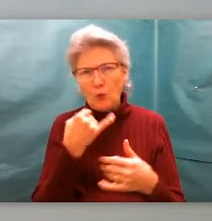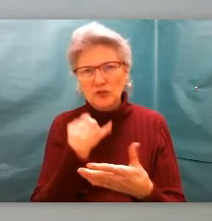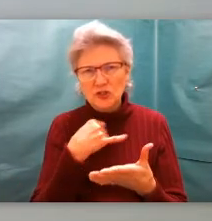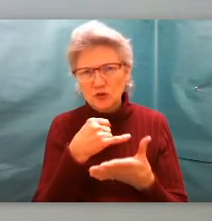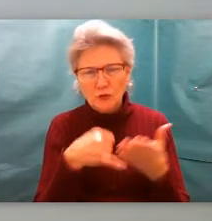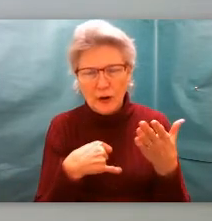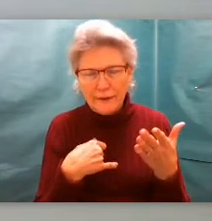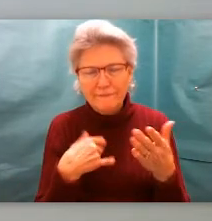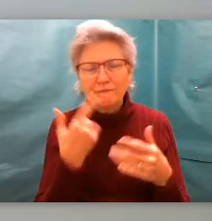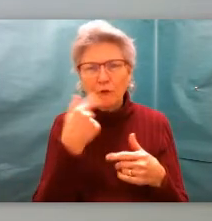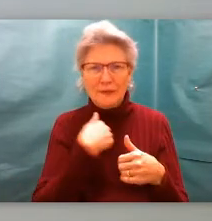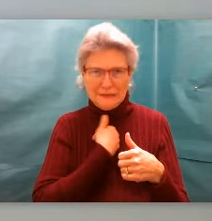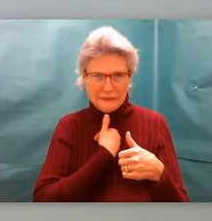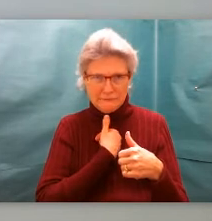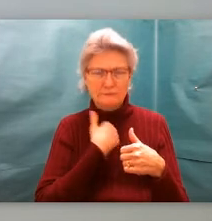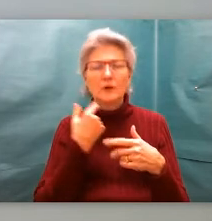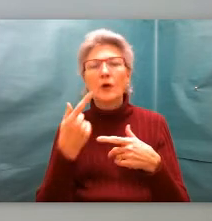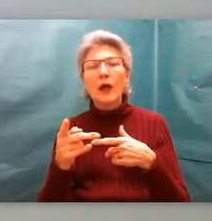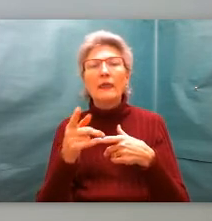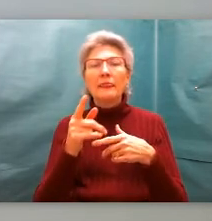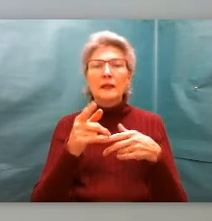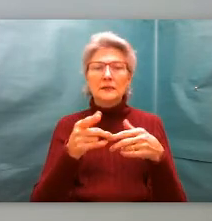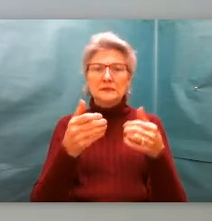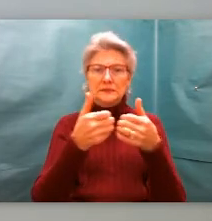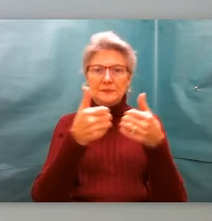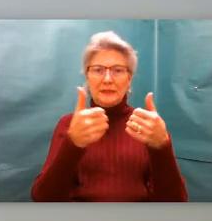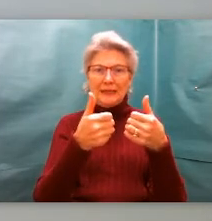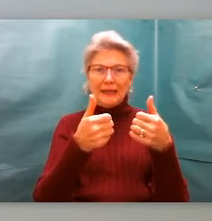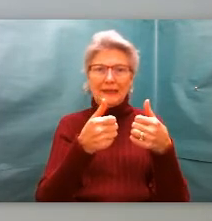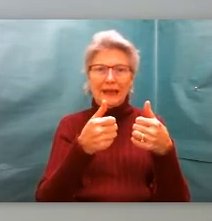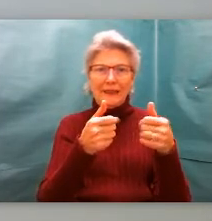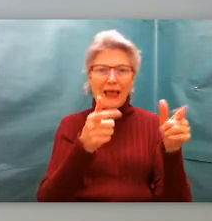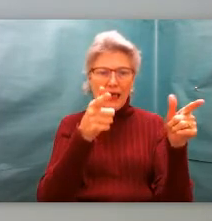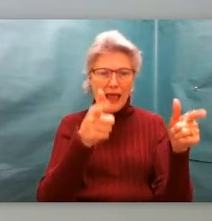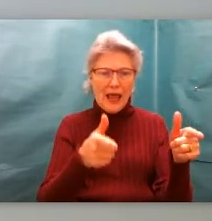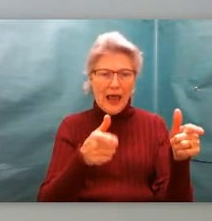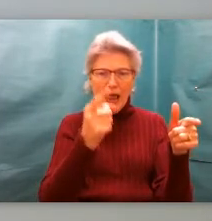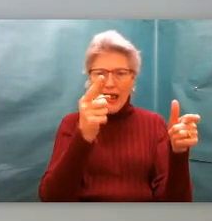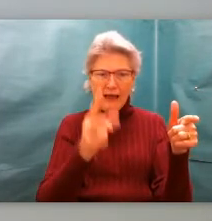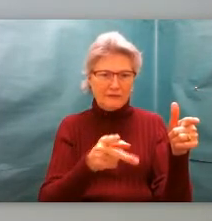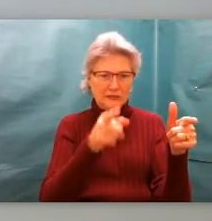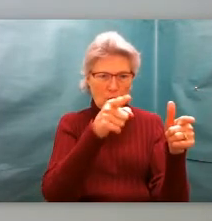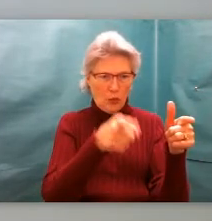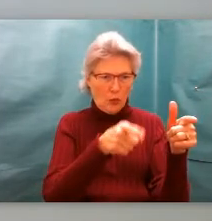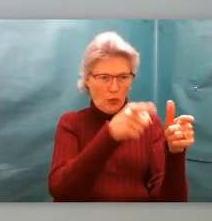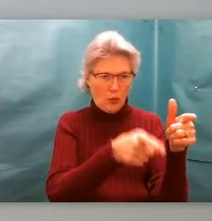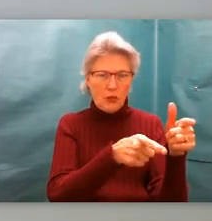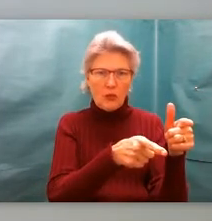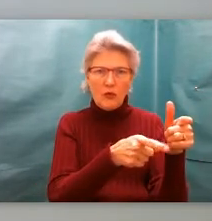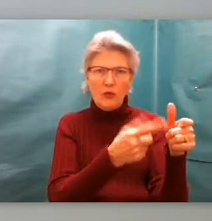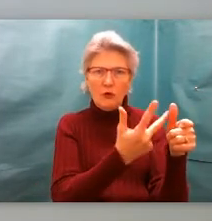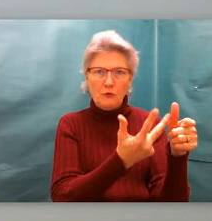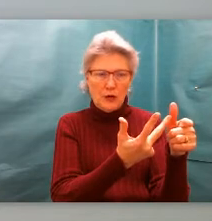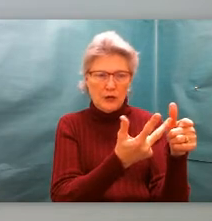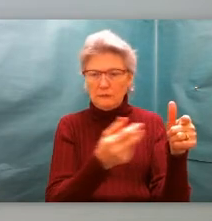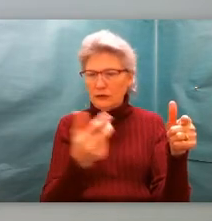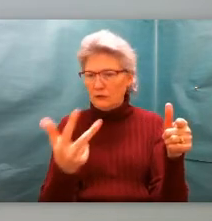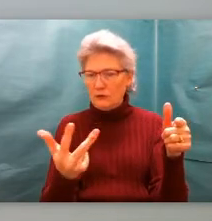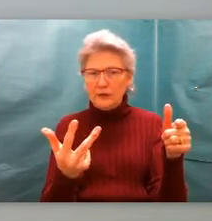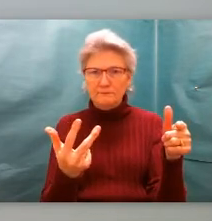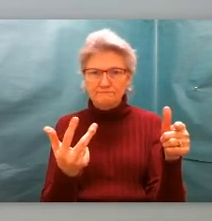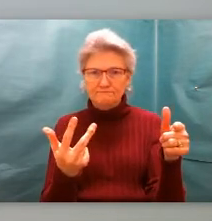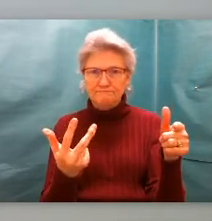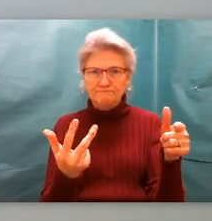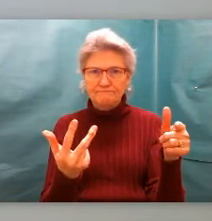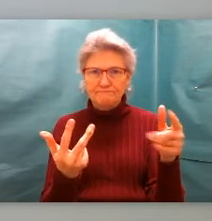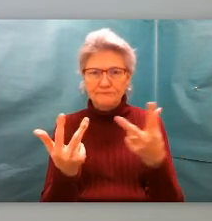diagram for myself. And then I'm going to split each of those halves into 3 pieces by drawing 2 lines. So I'm going